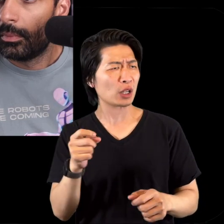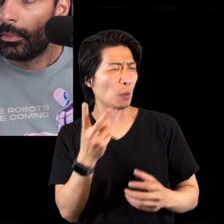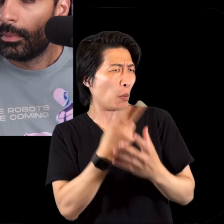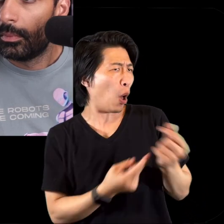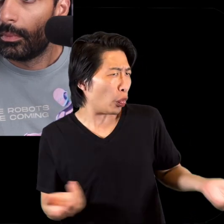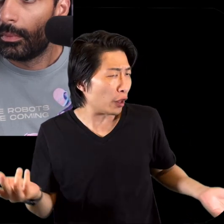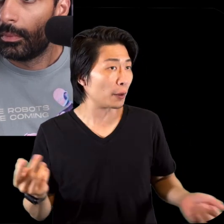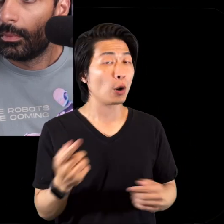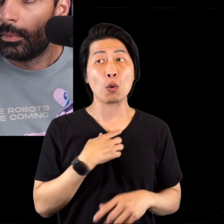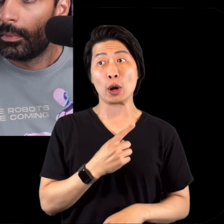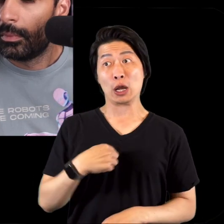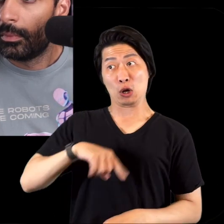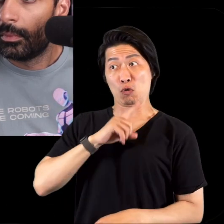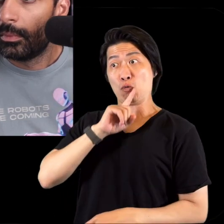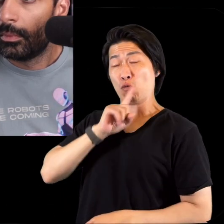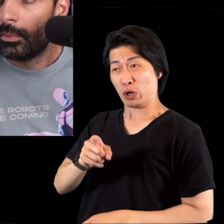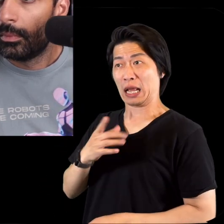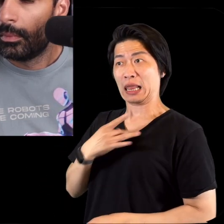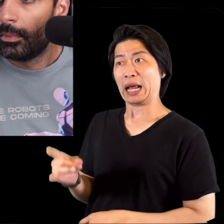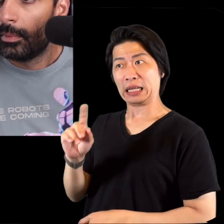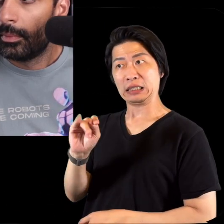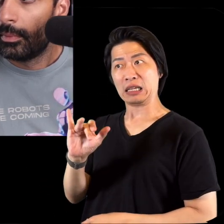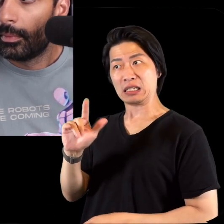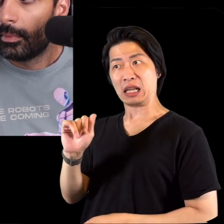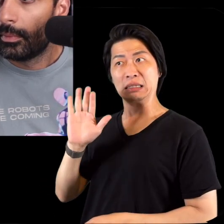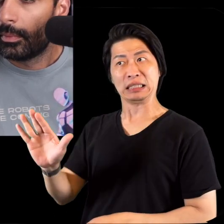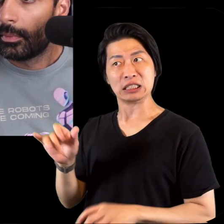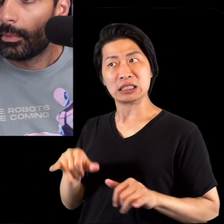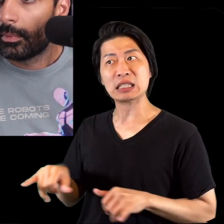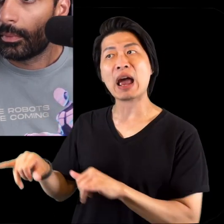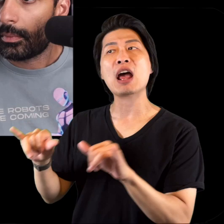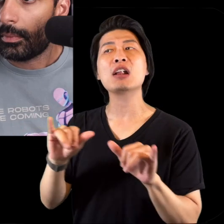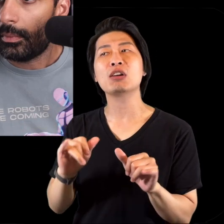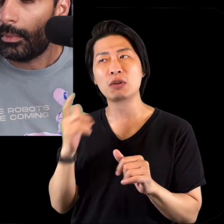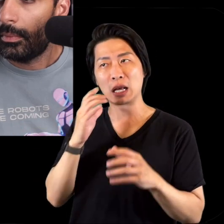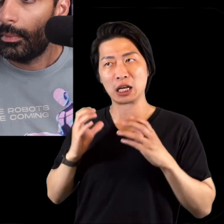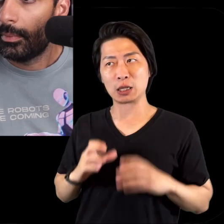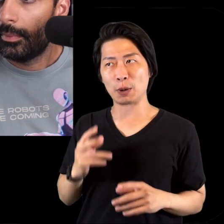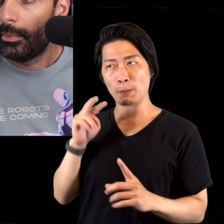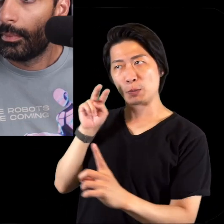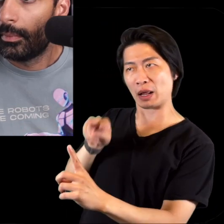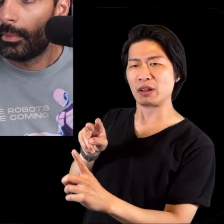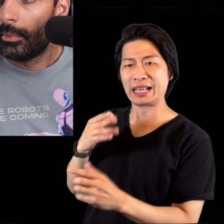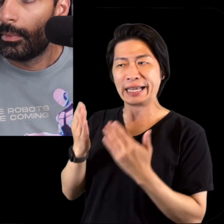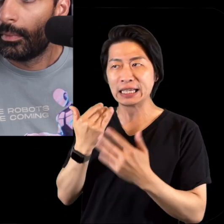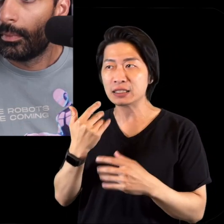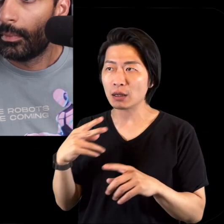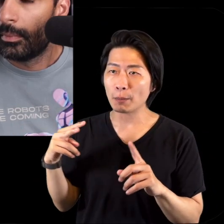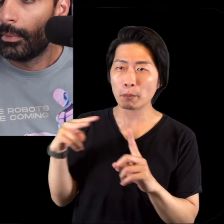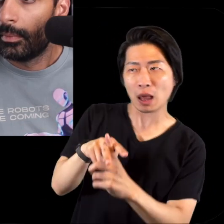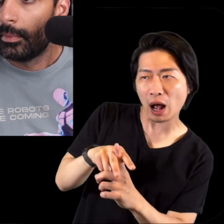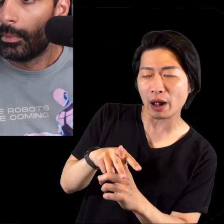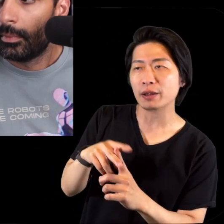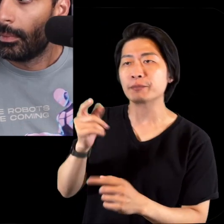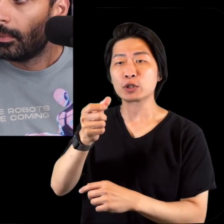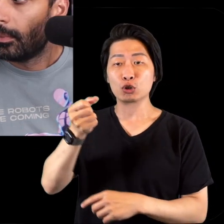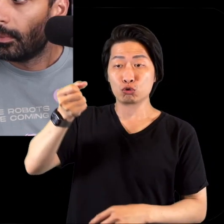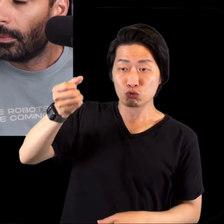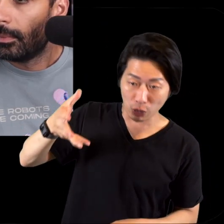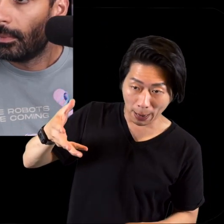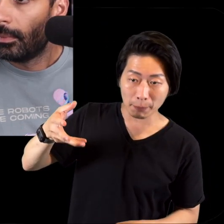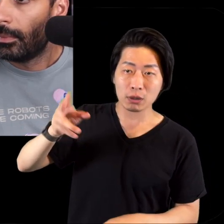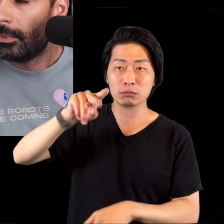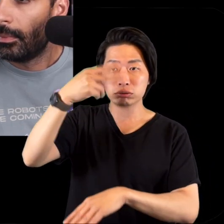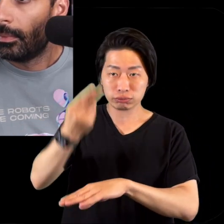software, we could do that both. But we really like the Tesla standard from a customer standpoint. When you look at how easy it is to plug